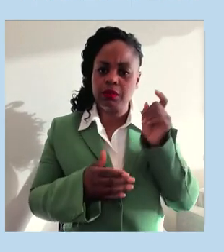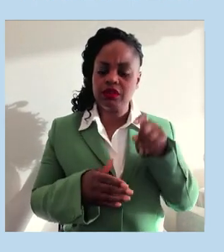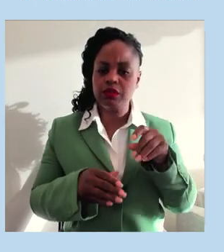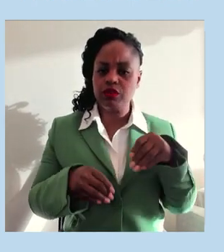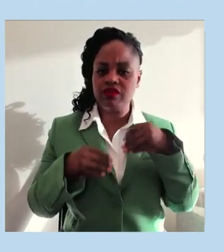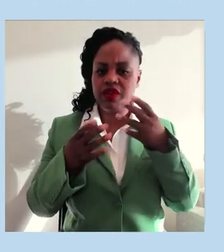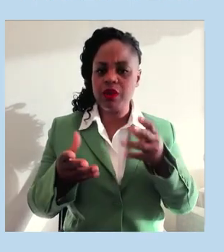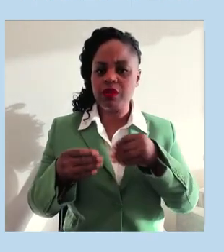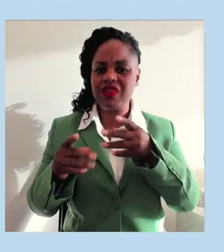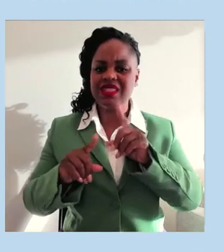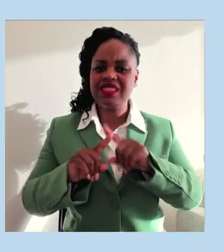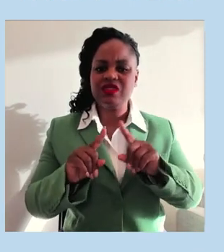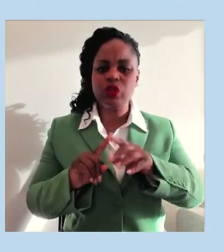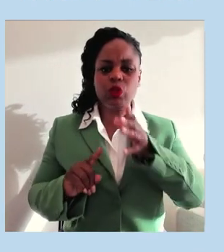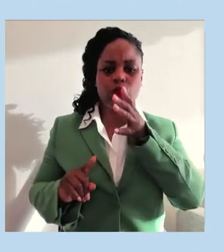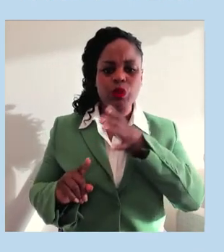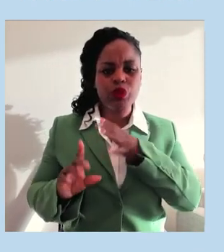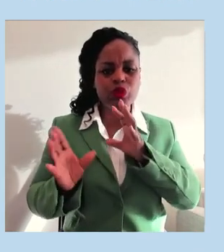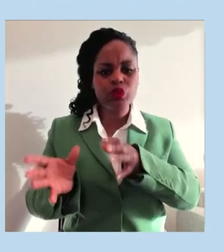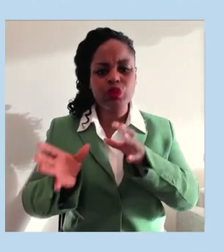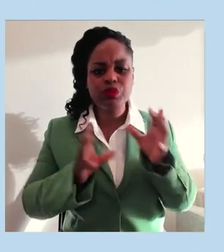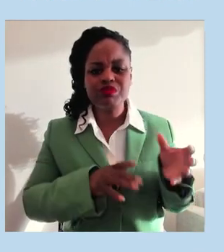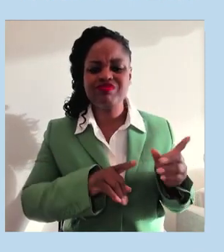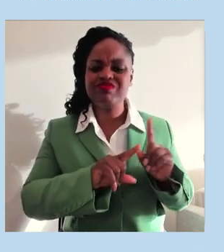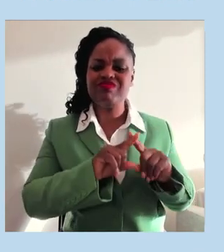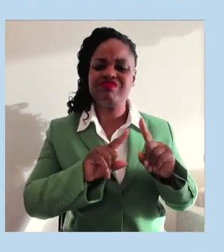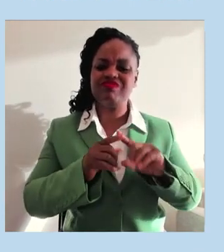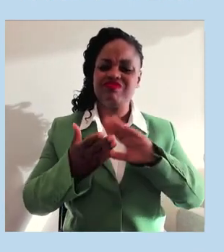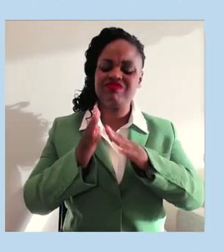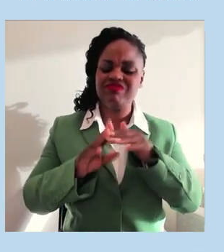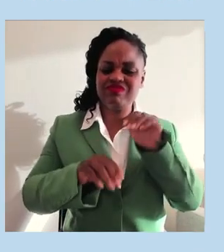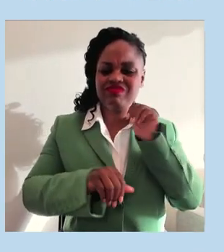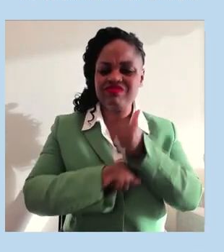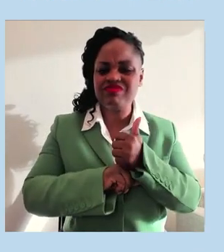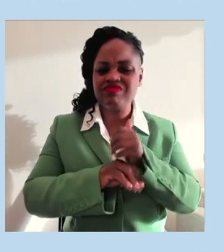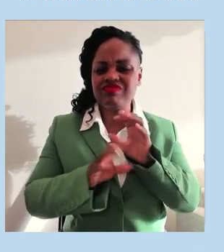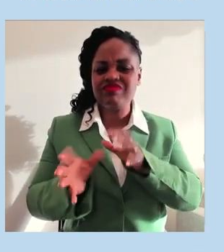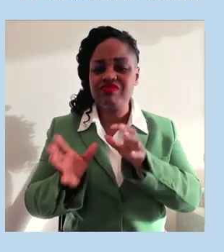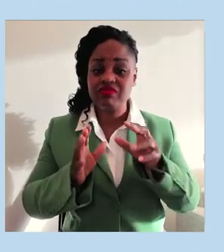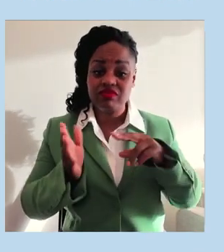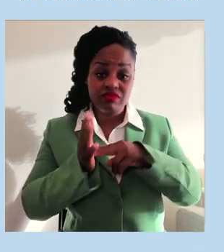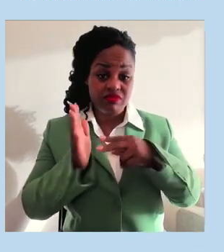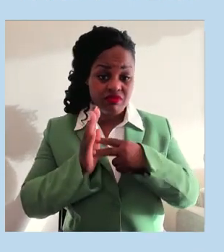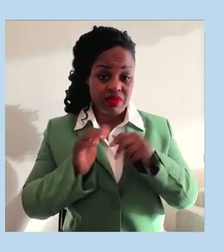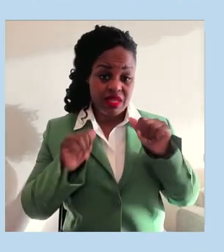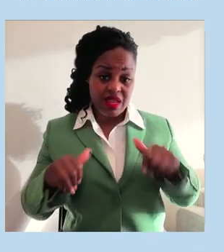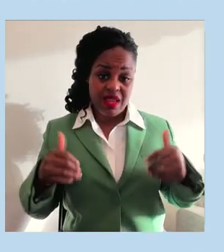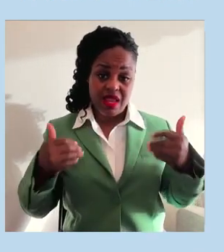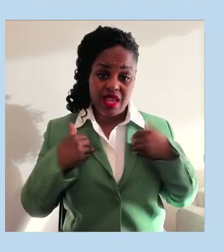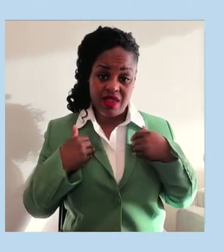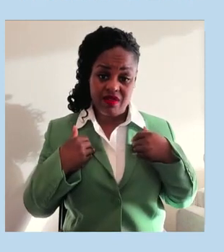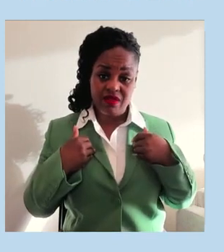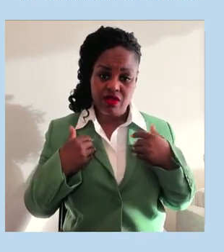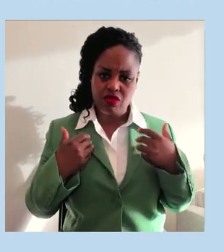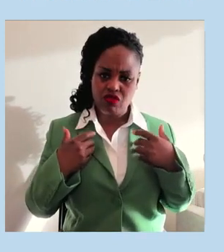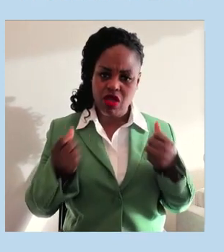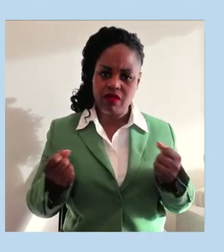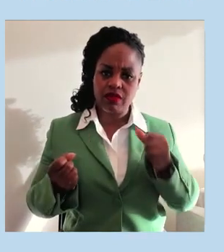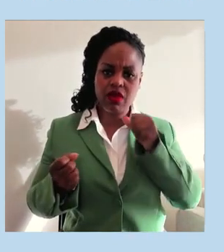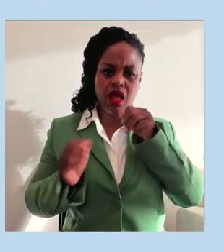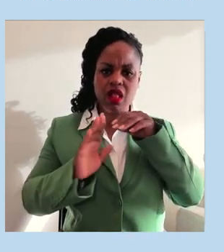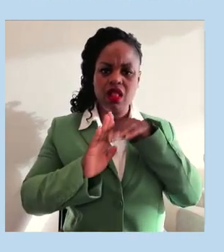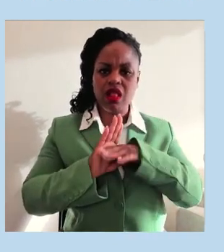organizations so that a sustainable path to recovery can be built. Countries such as the US, United